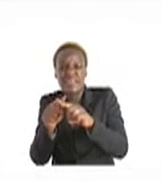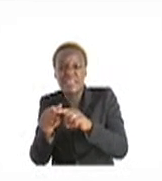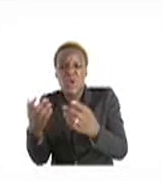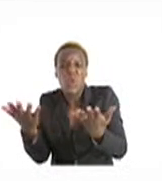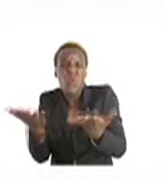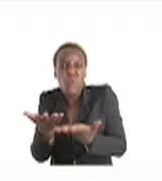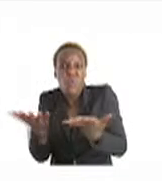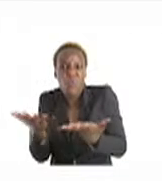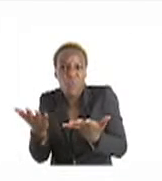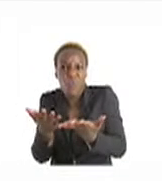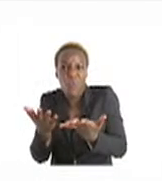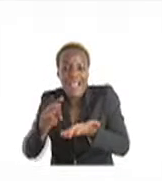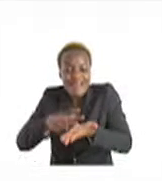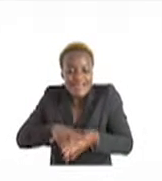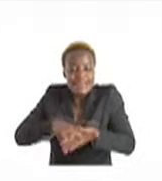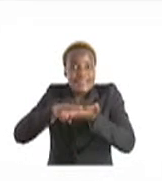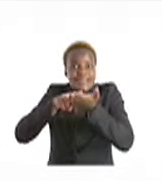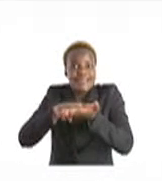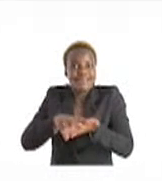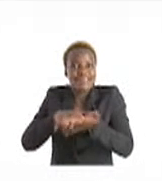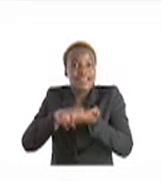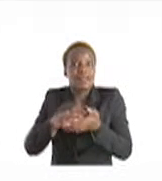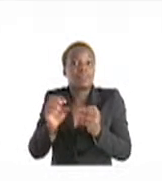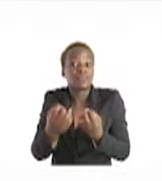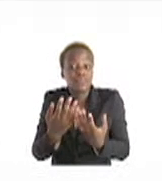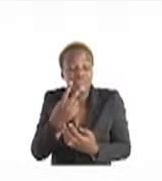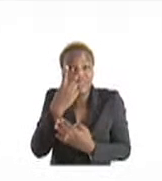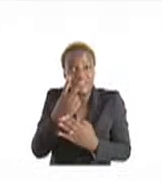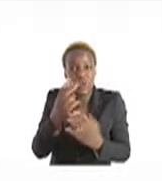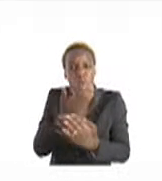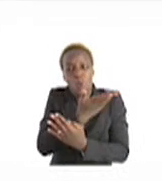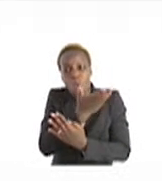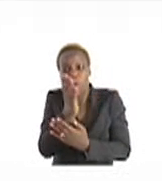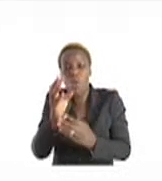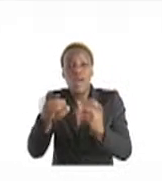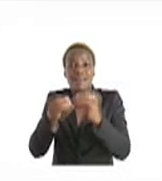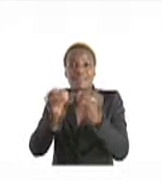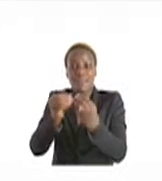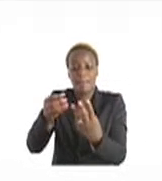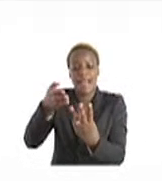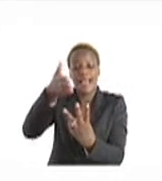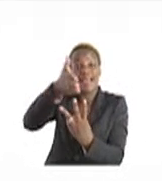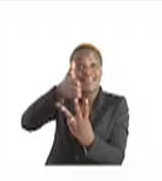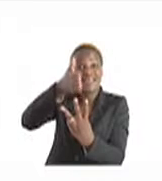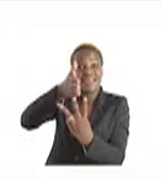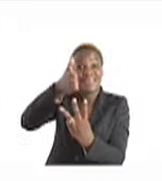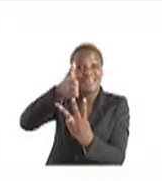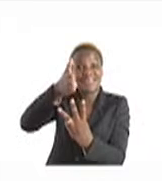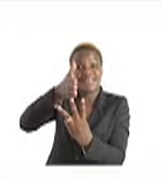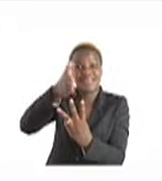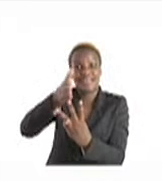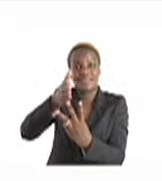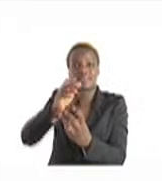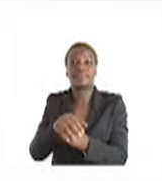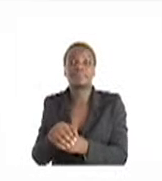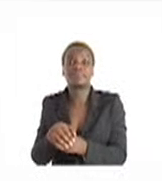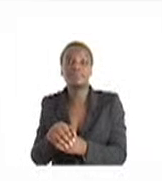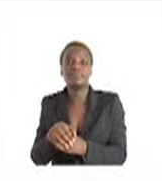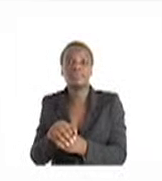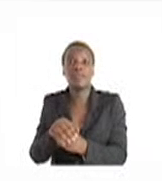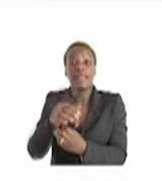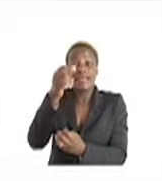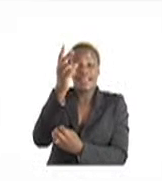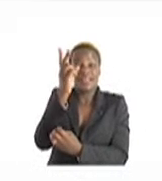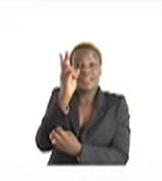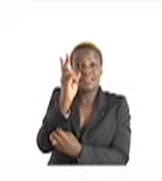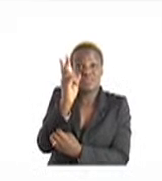you see all the numbers in the middle? For example, the 30, the 2, and the 700 are